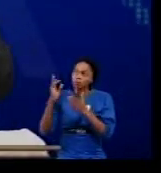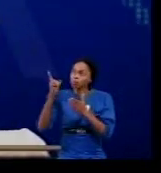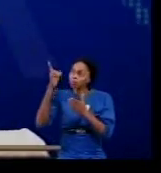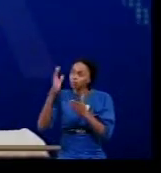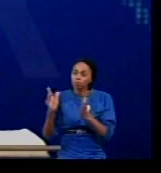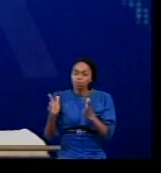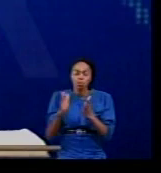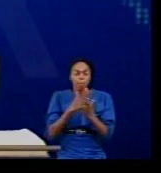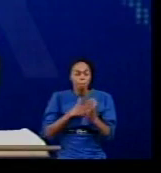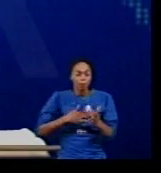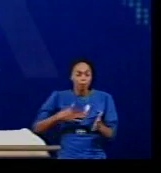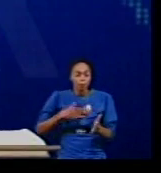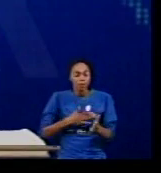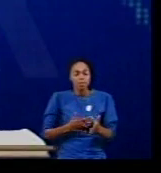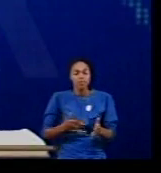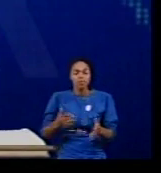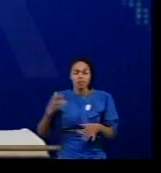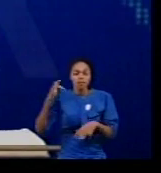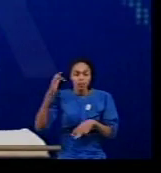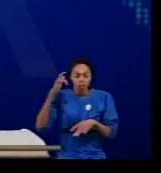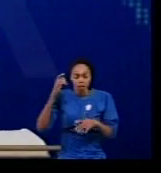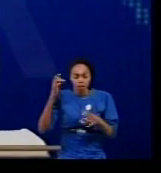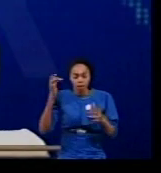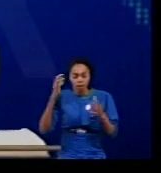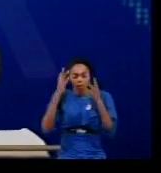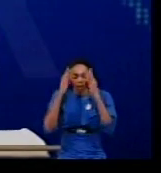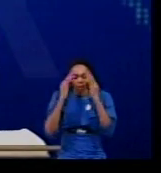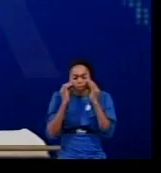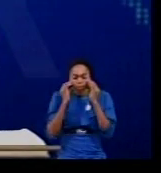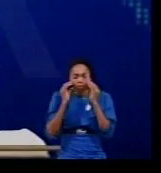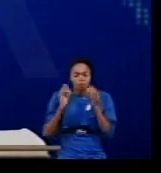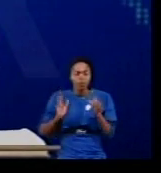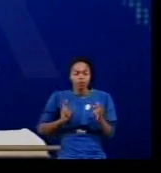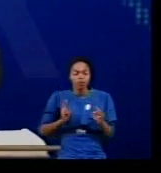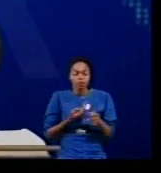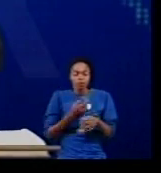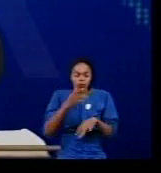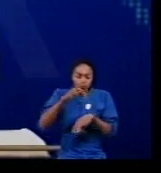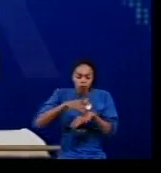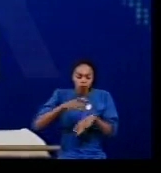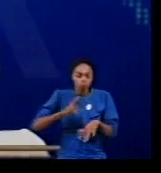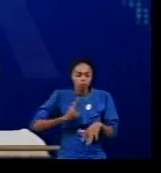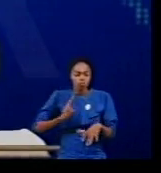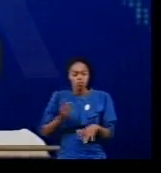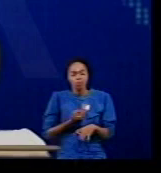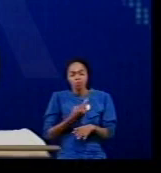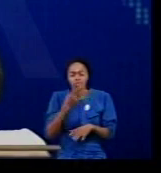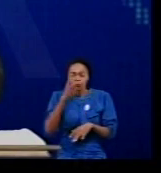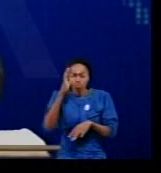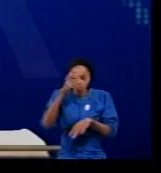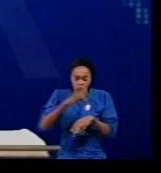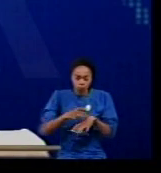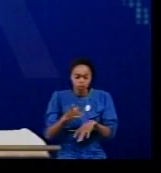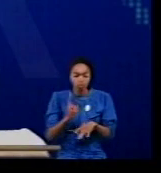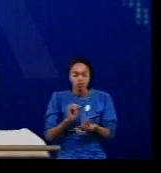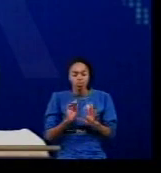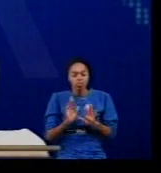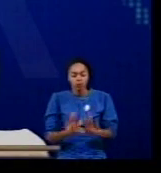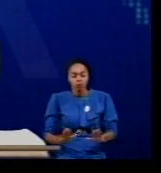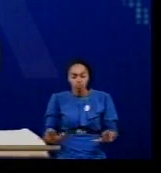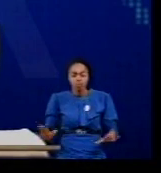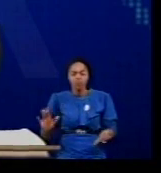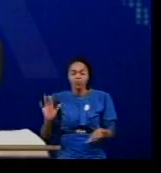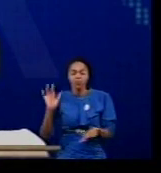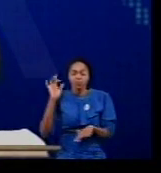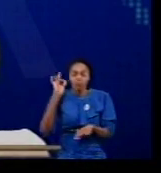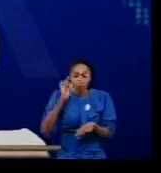thee, thou mighty man of valor. Thou mighty man of valor. God doesn't see us the way we are or the way we were.